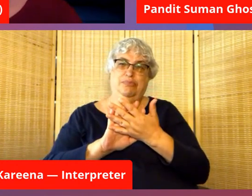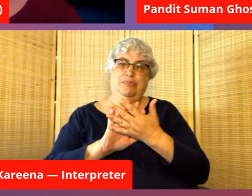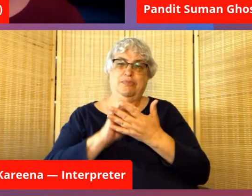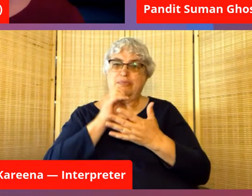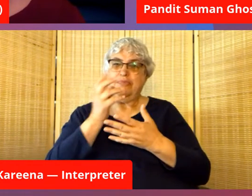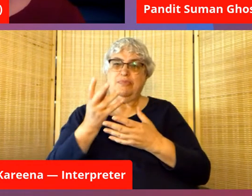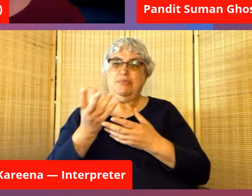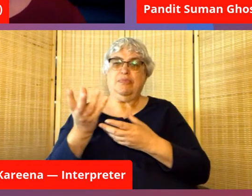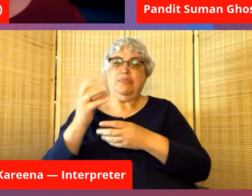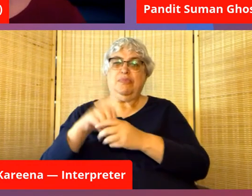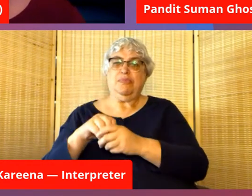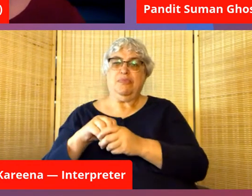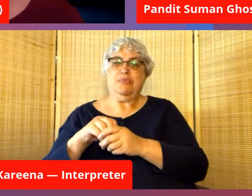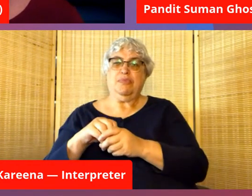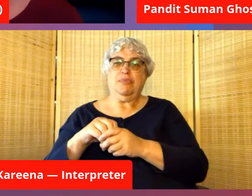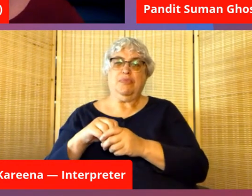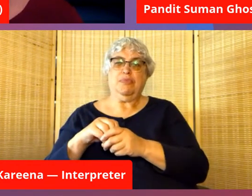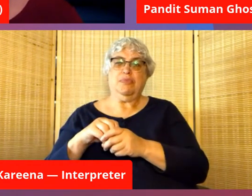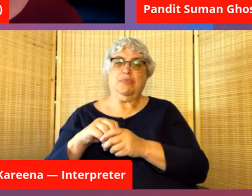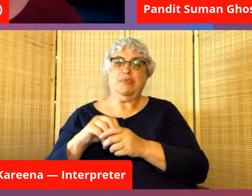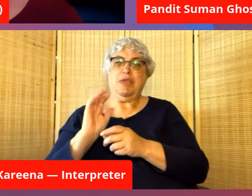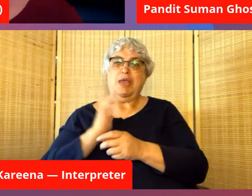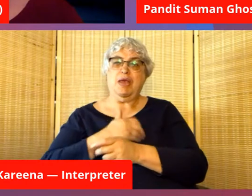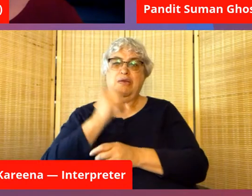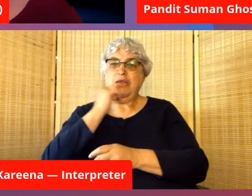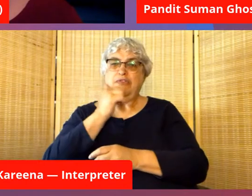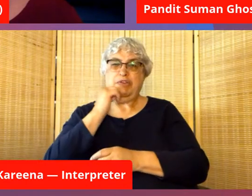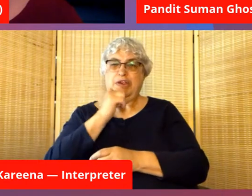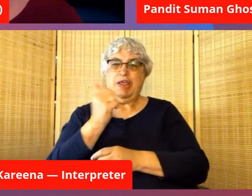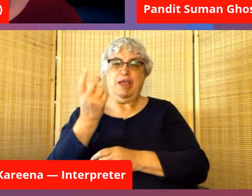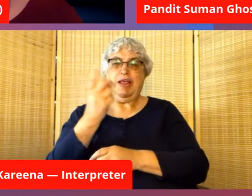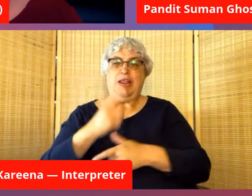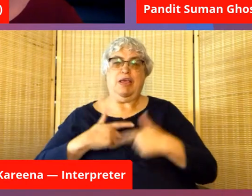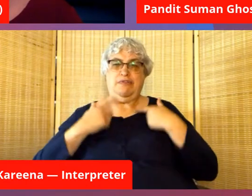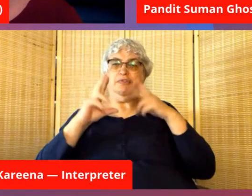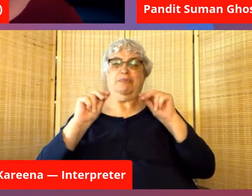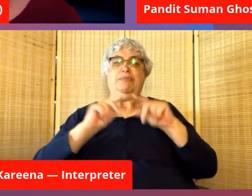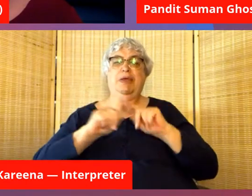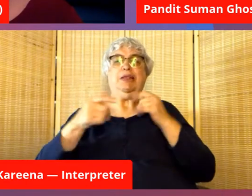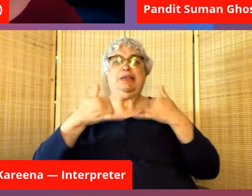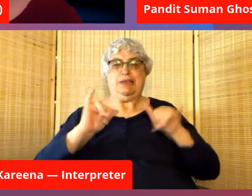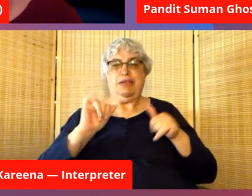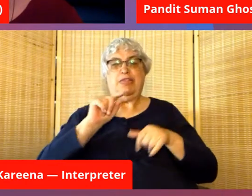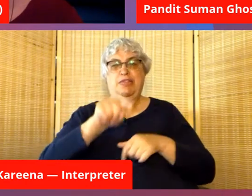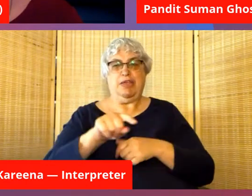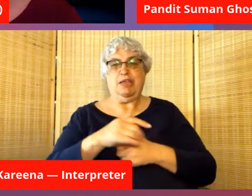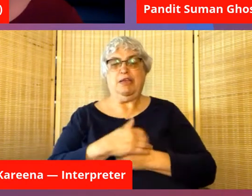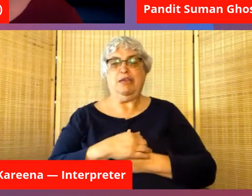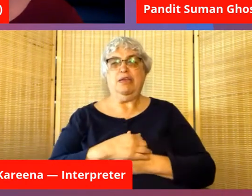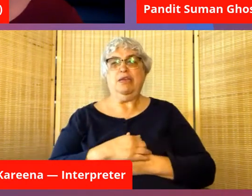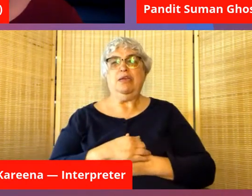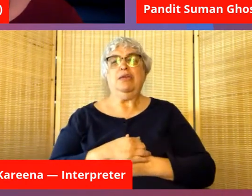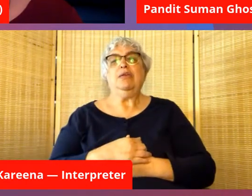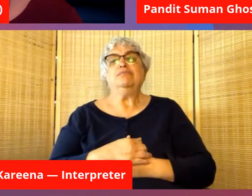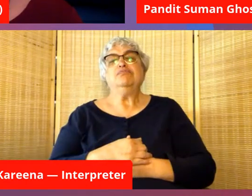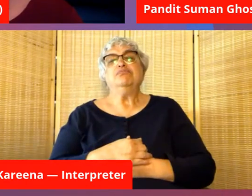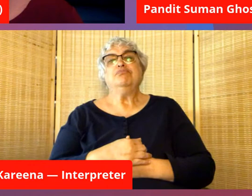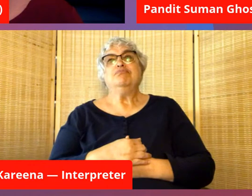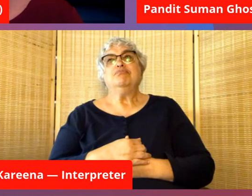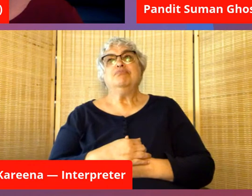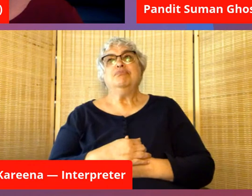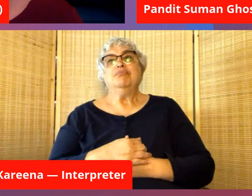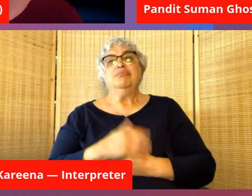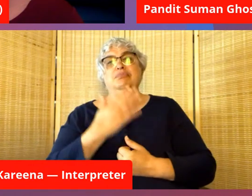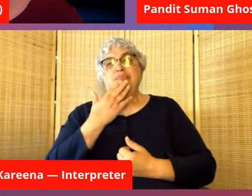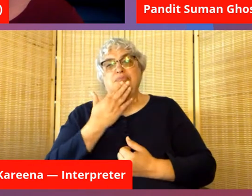of, probably very obviously a part of our day-to-day life, but those are there. It's almost like, you know,